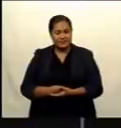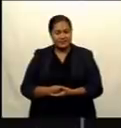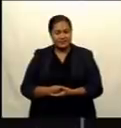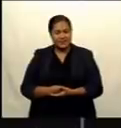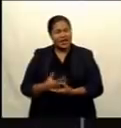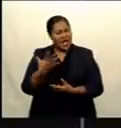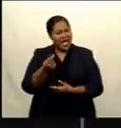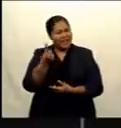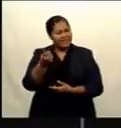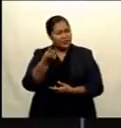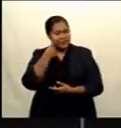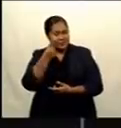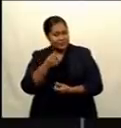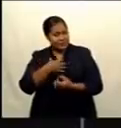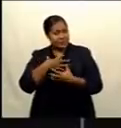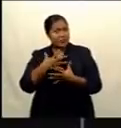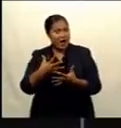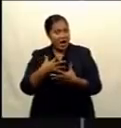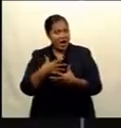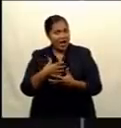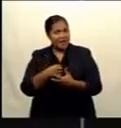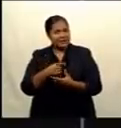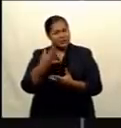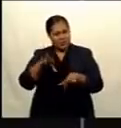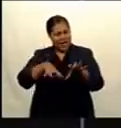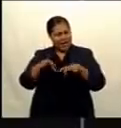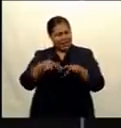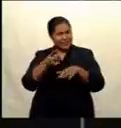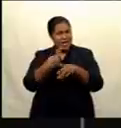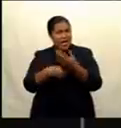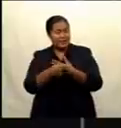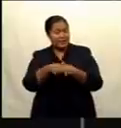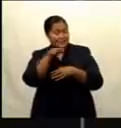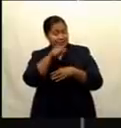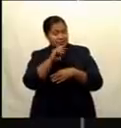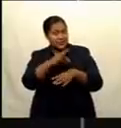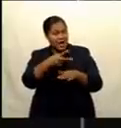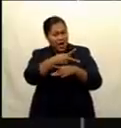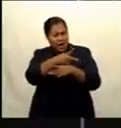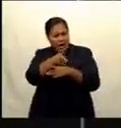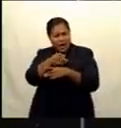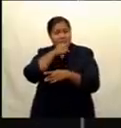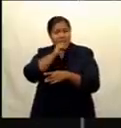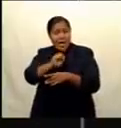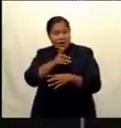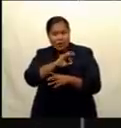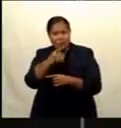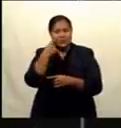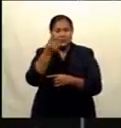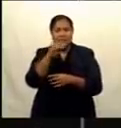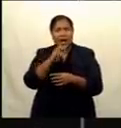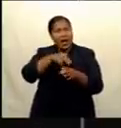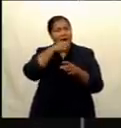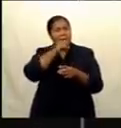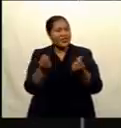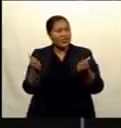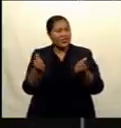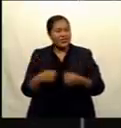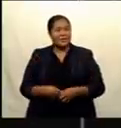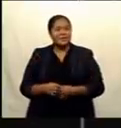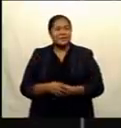Have you ever been surprised by spontaneous activities? In this case, the cameraman was not expecting these guys to jump off the